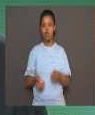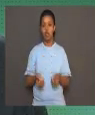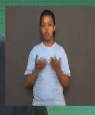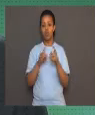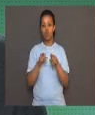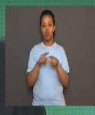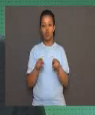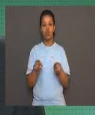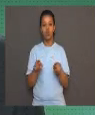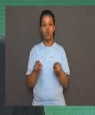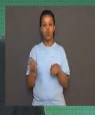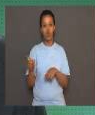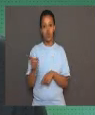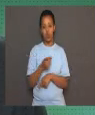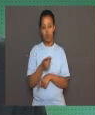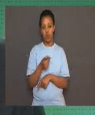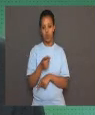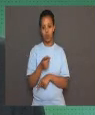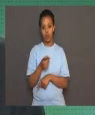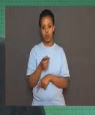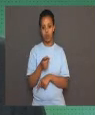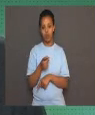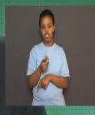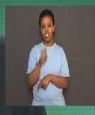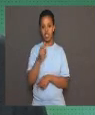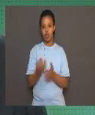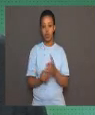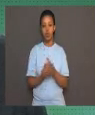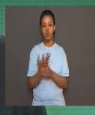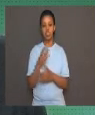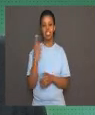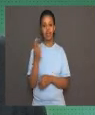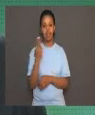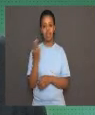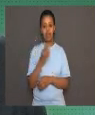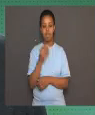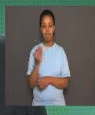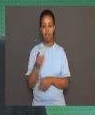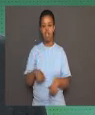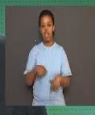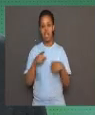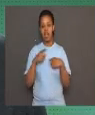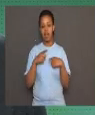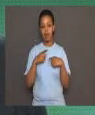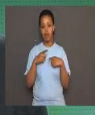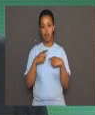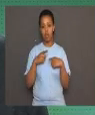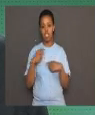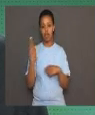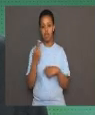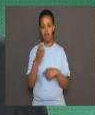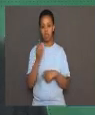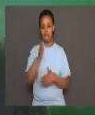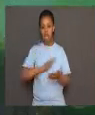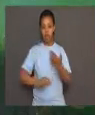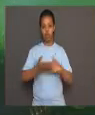of means to acquire the resources they need to live and